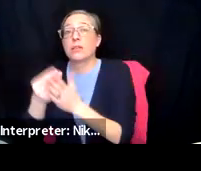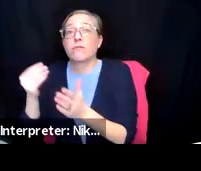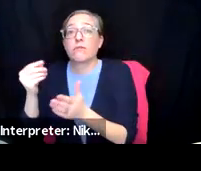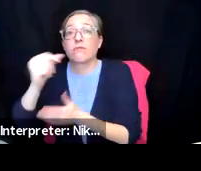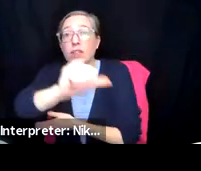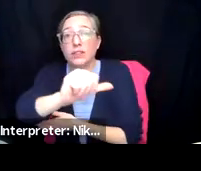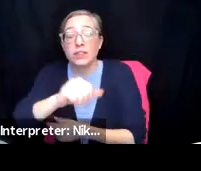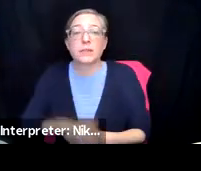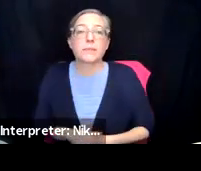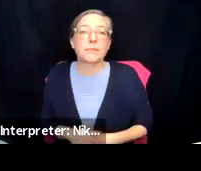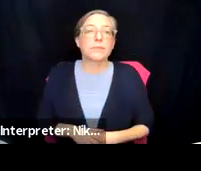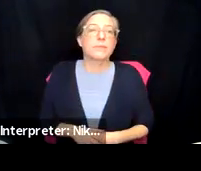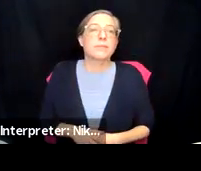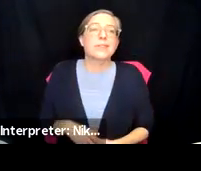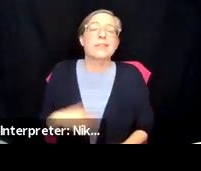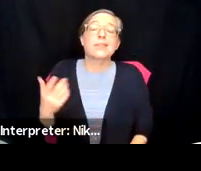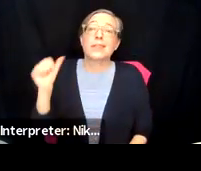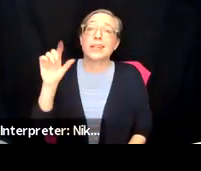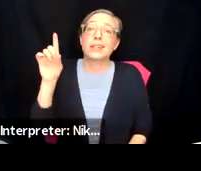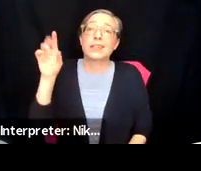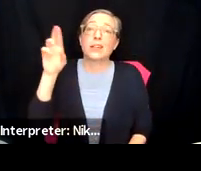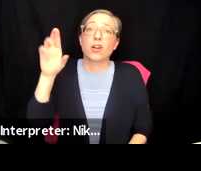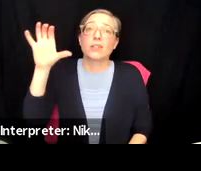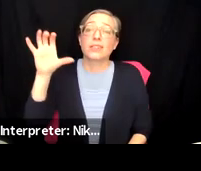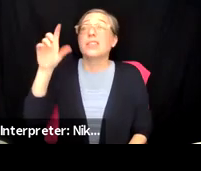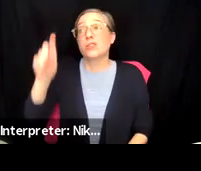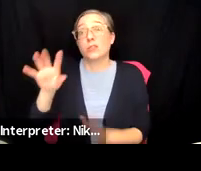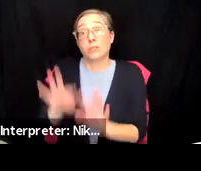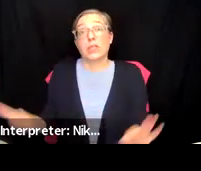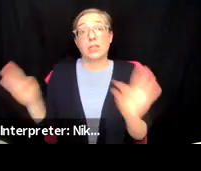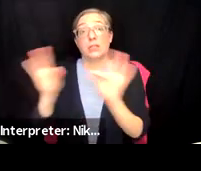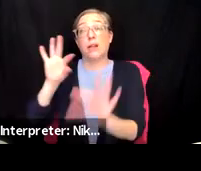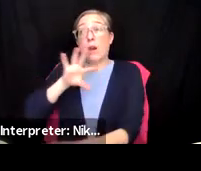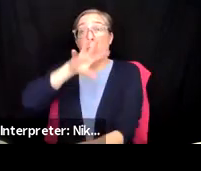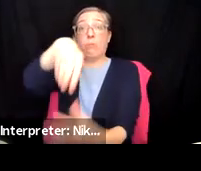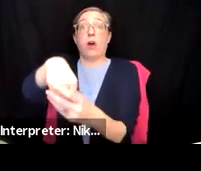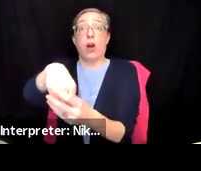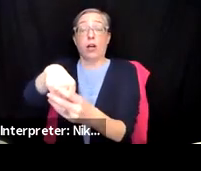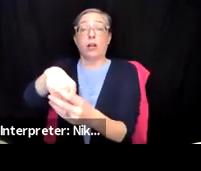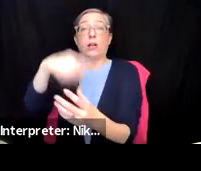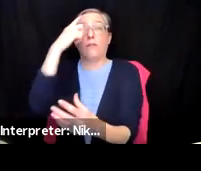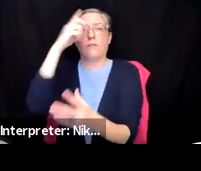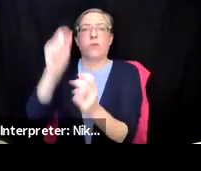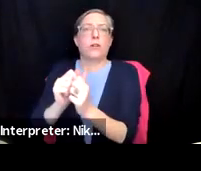a critical part of the no wrong door system. This